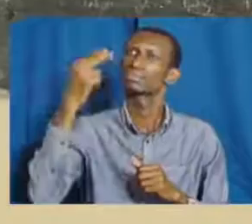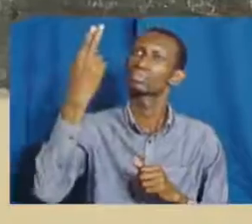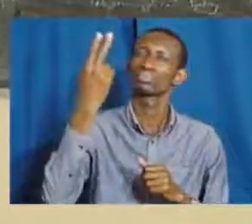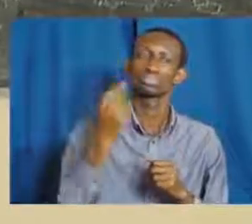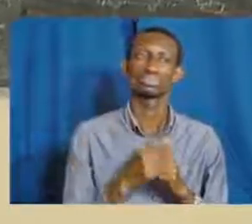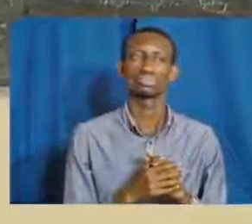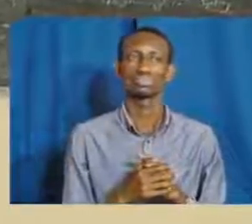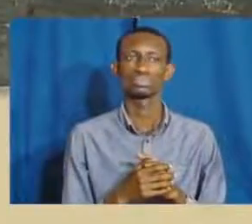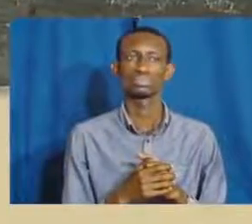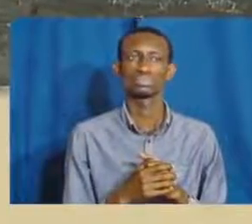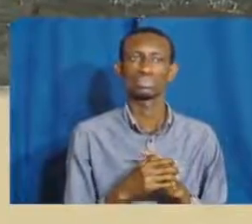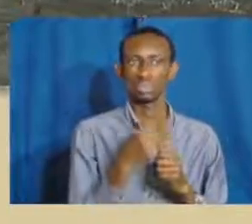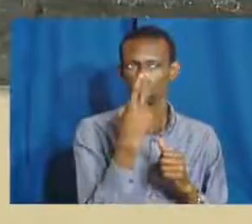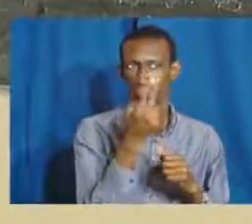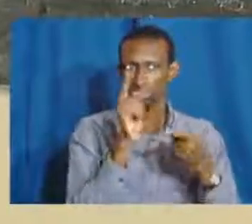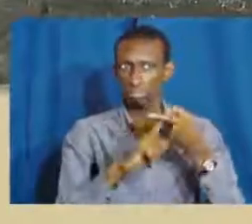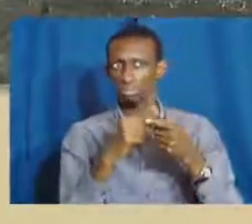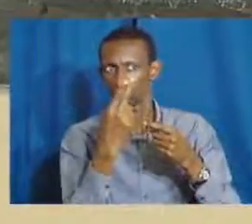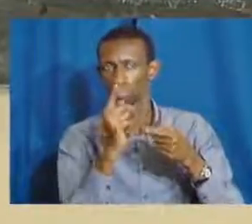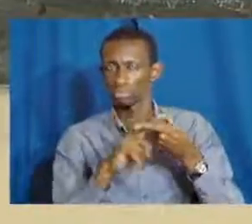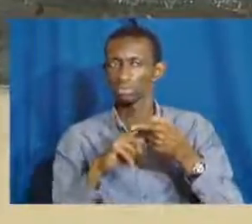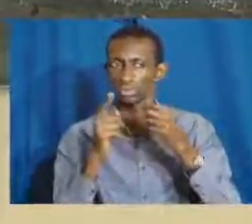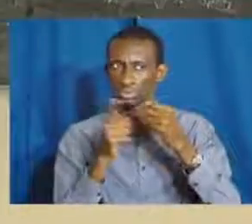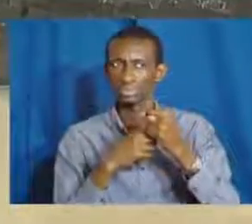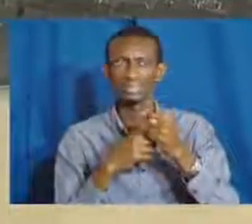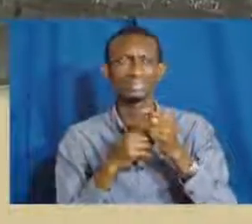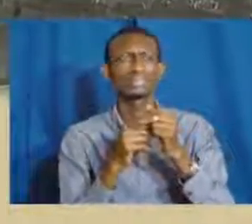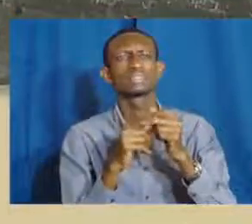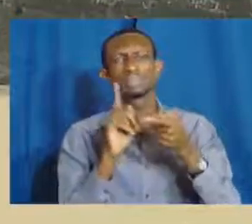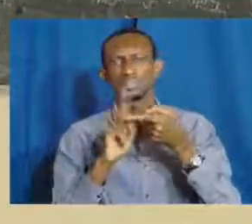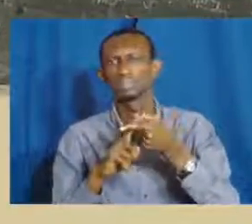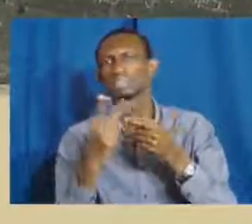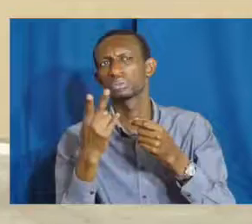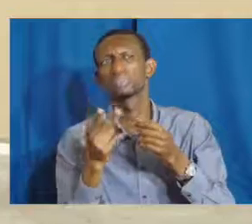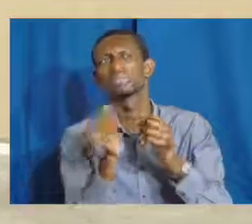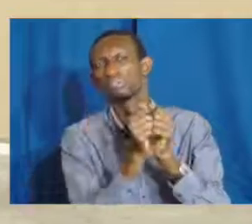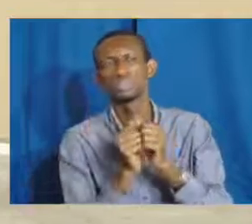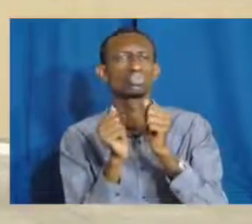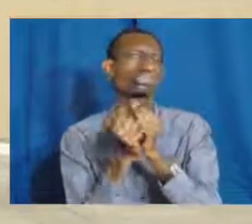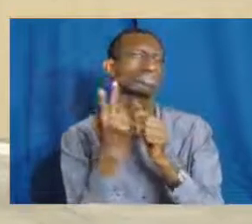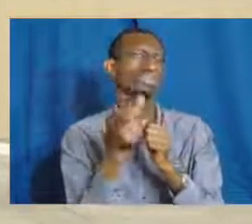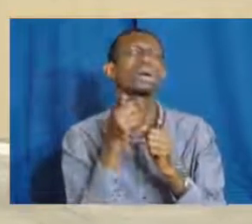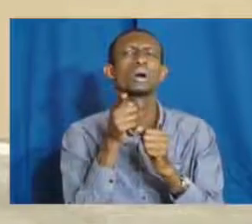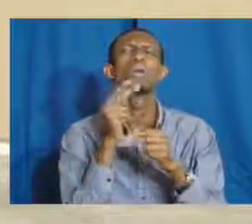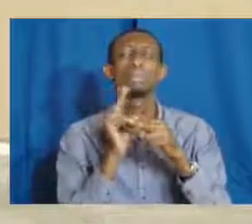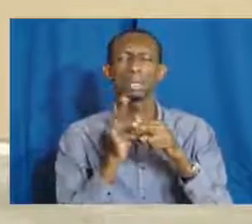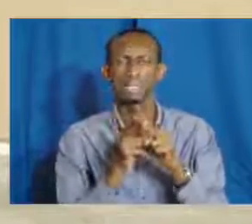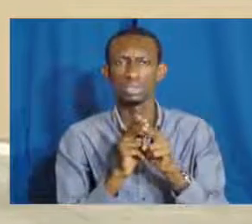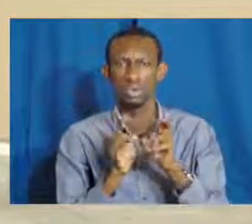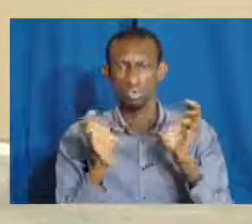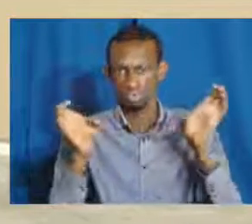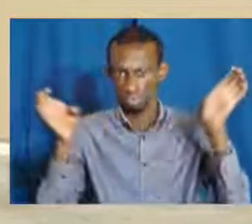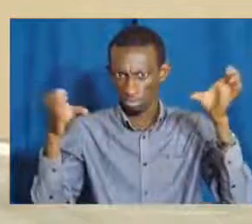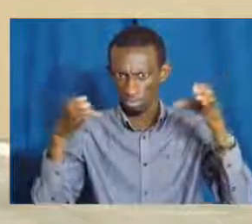electrons. 2, 4, 10, 12. So this is why it is called the S block. The number of electrons